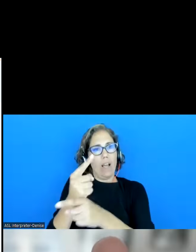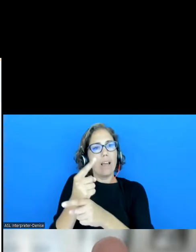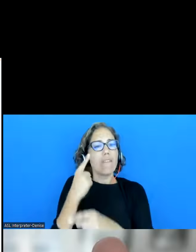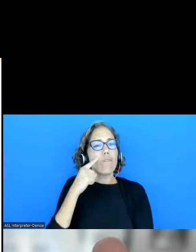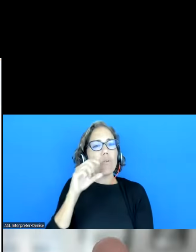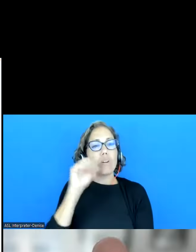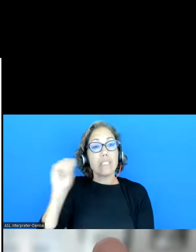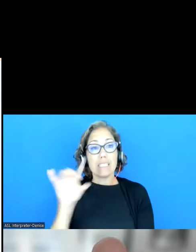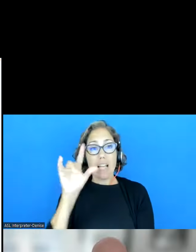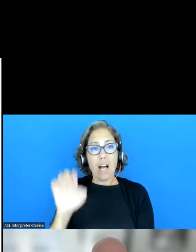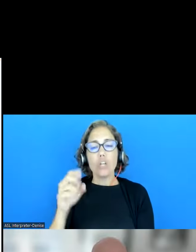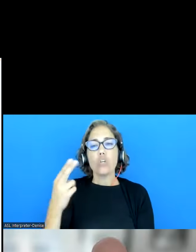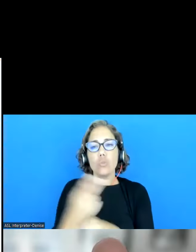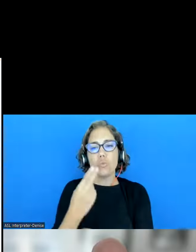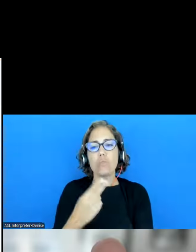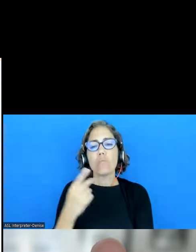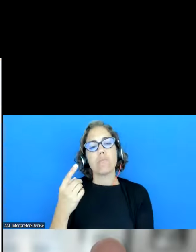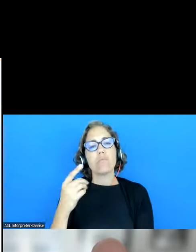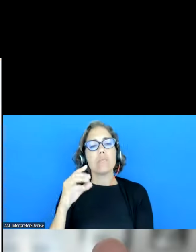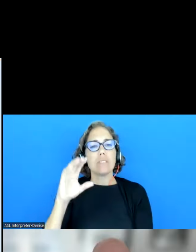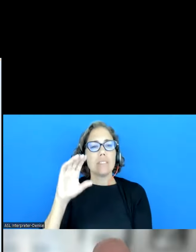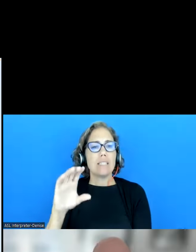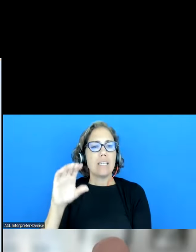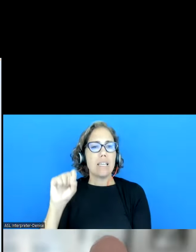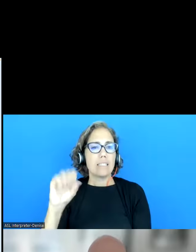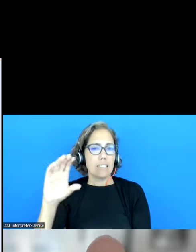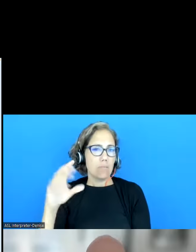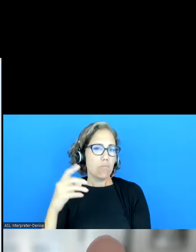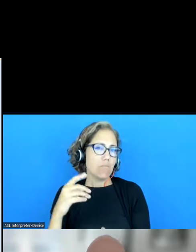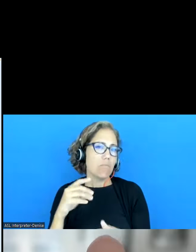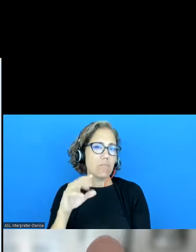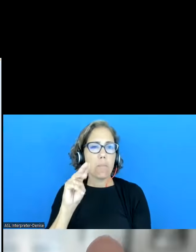use proper CSS markup for that.